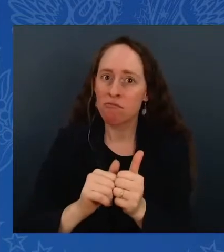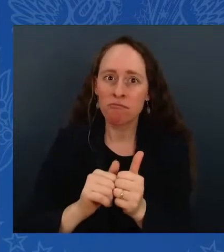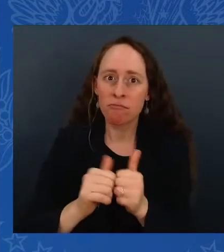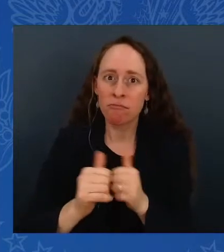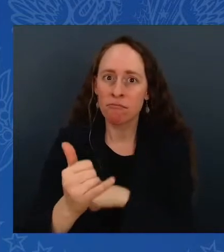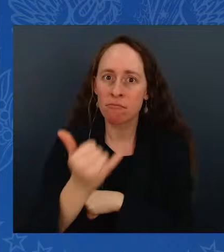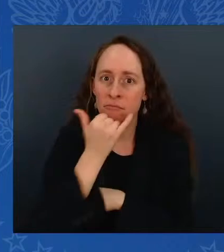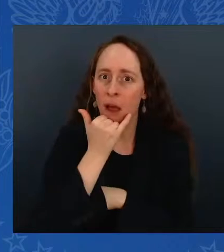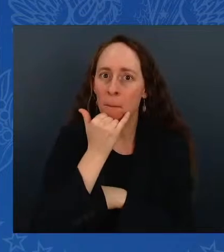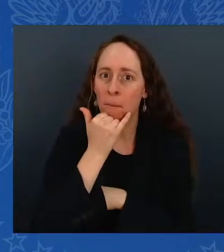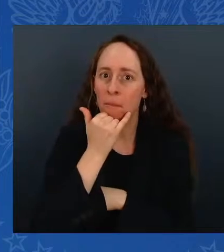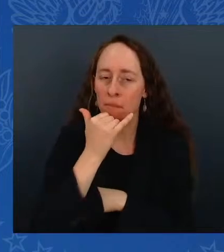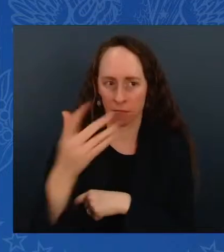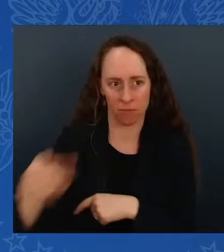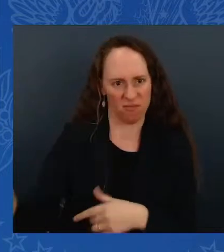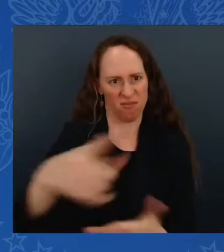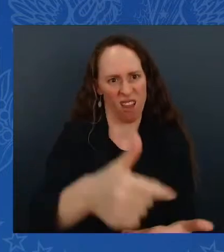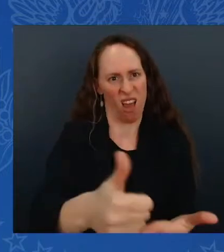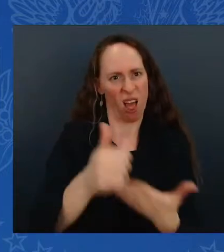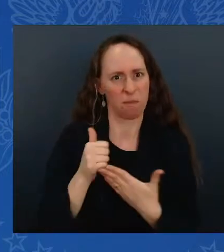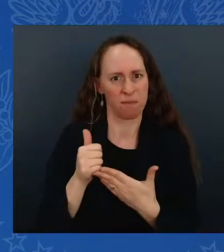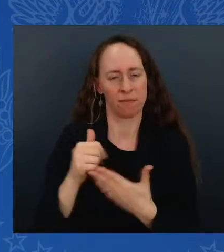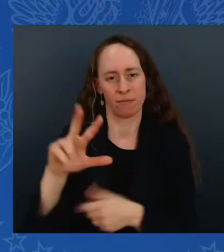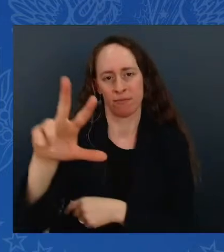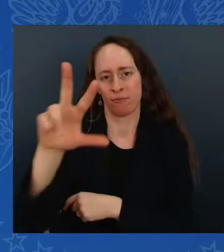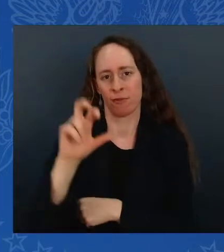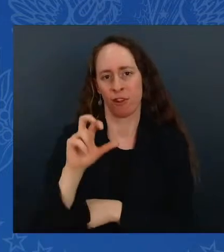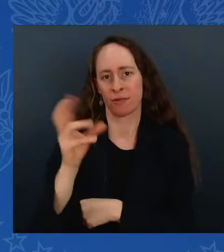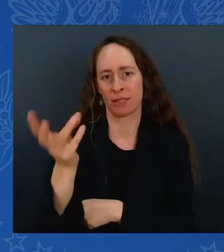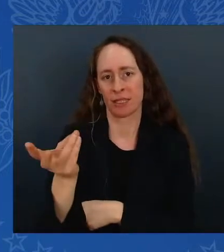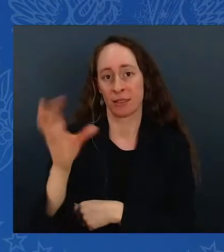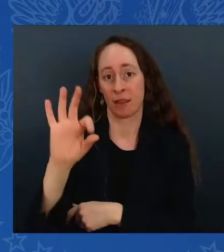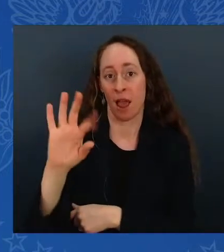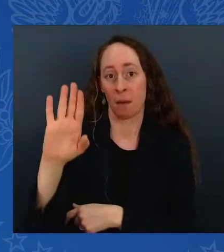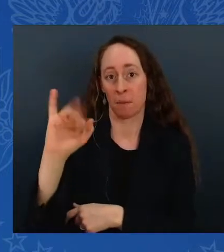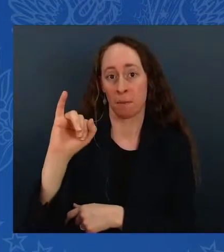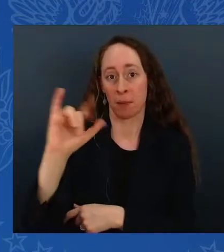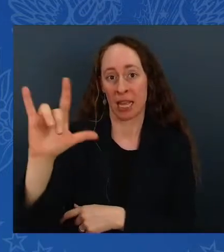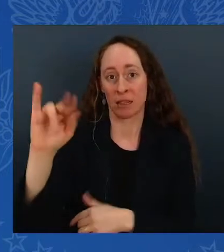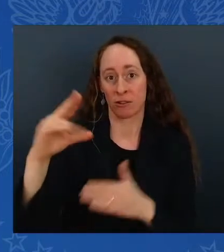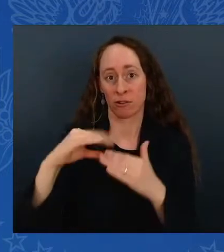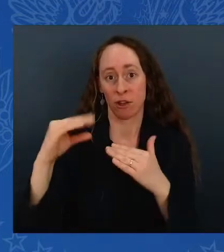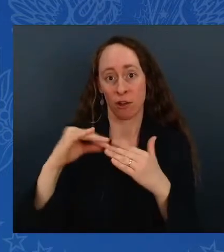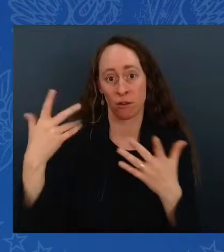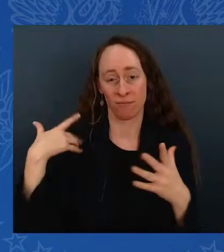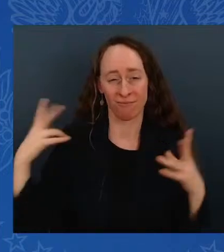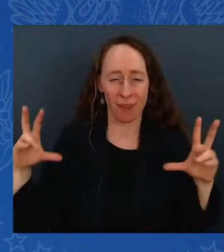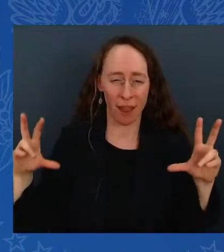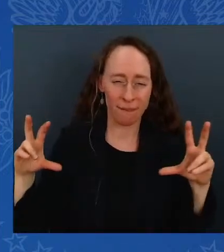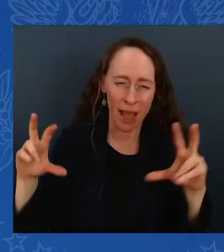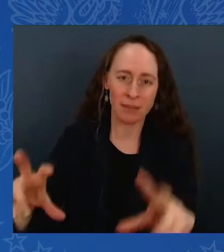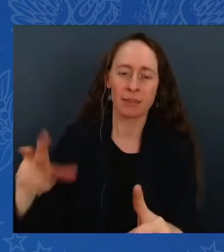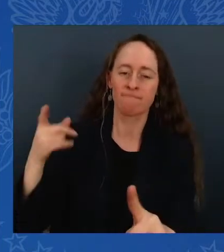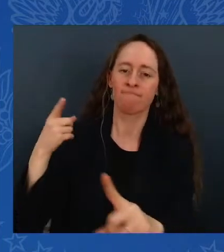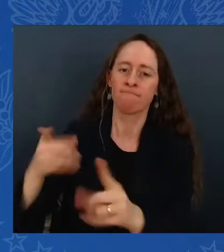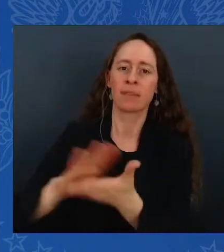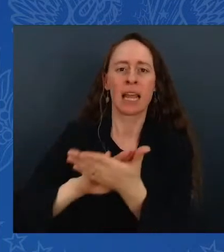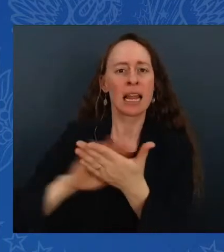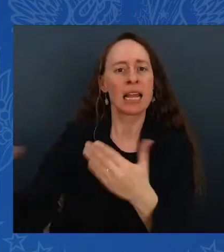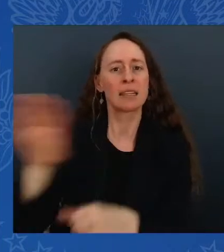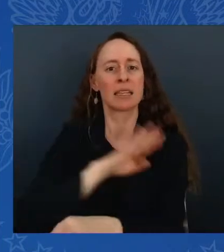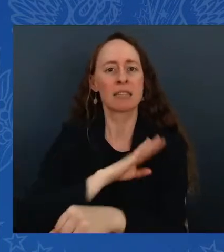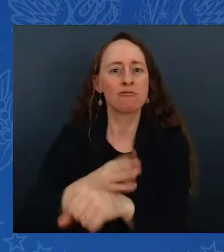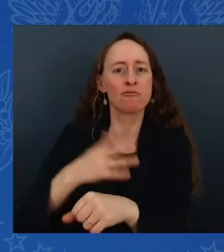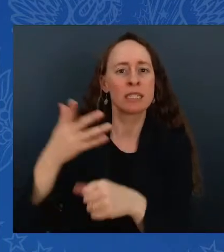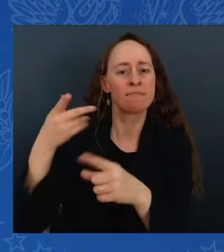$369 billion for climate and clean energy. More than ever happened in the history of the world. Not a single one